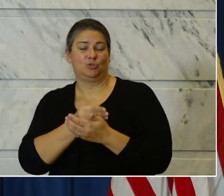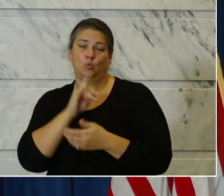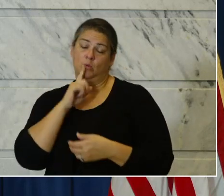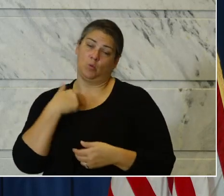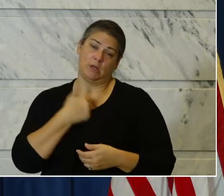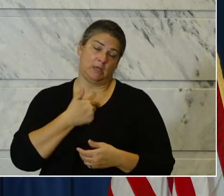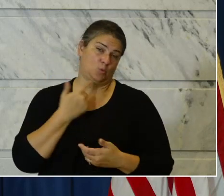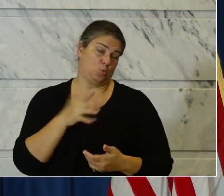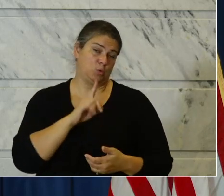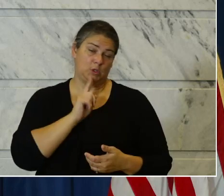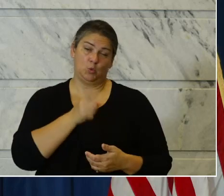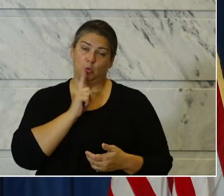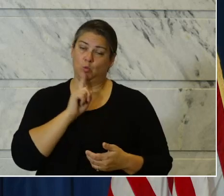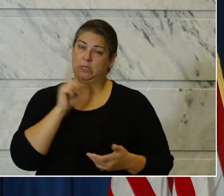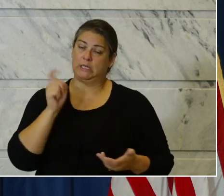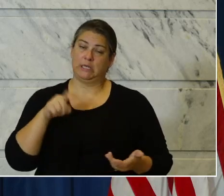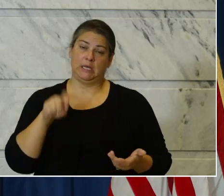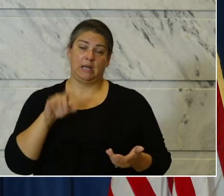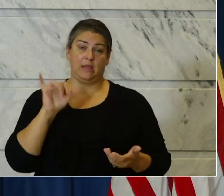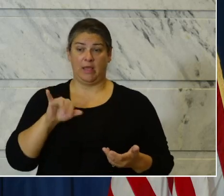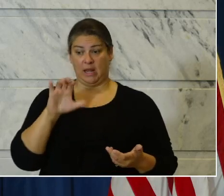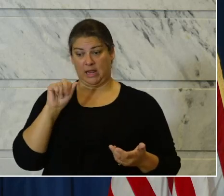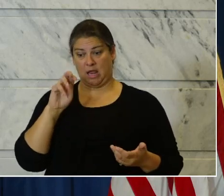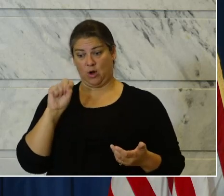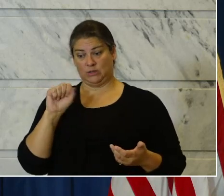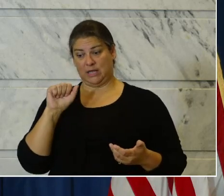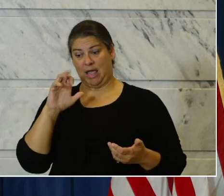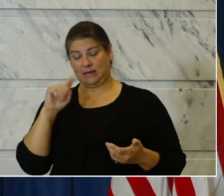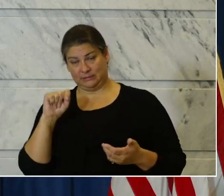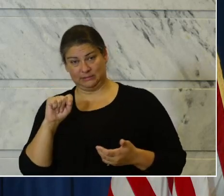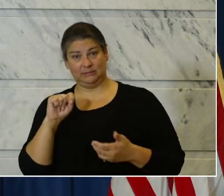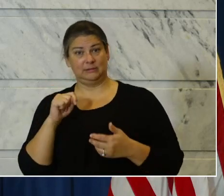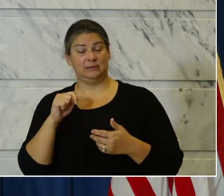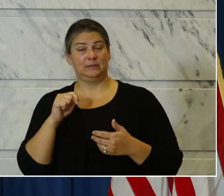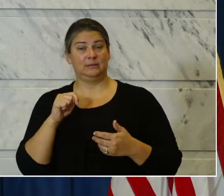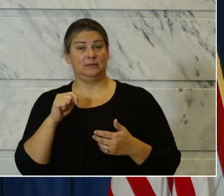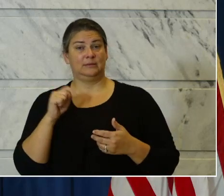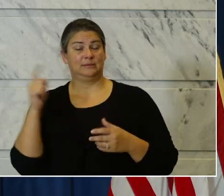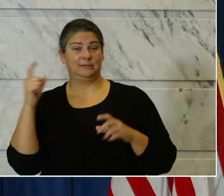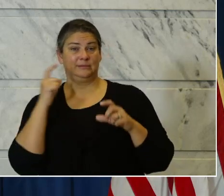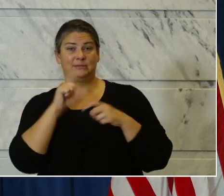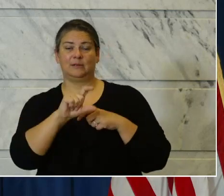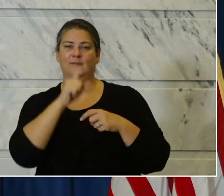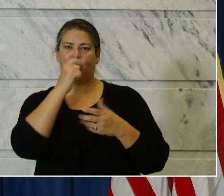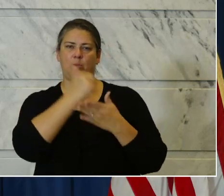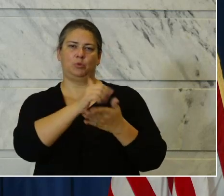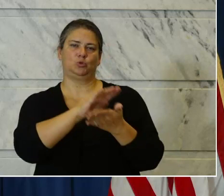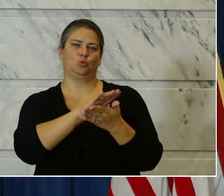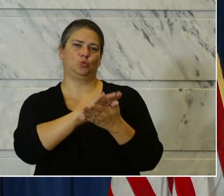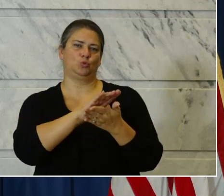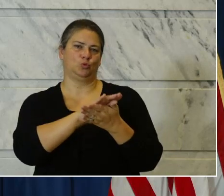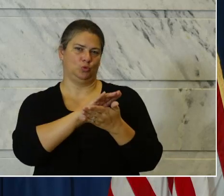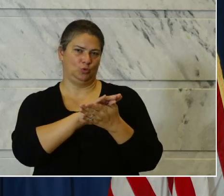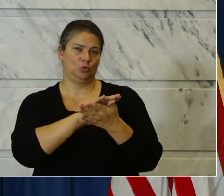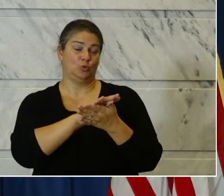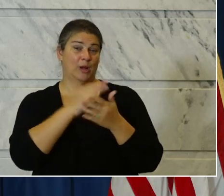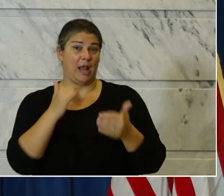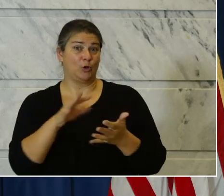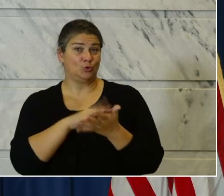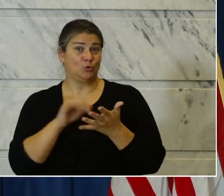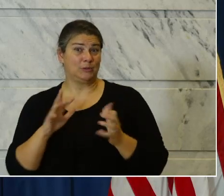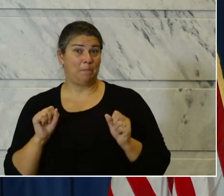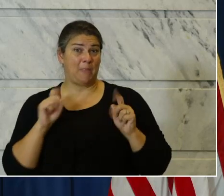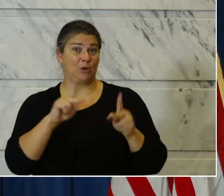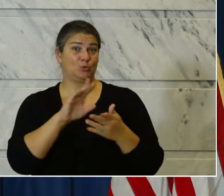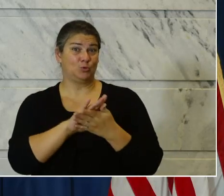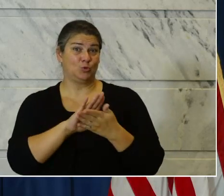need. This CARES Act package was supposed to help schools as they welcome students back. So now we got the students coming back, but we don't